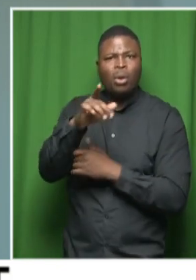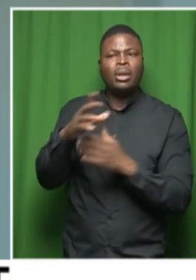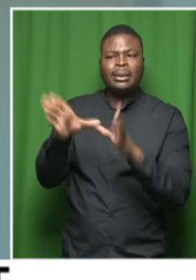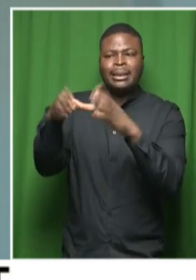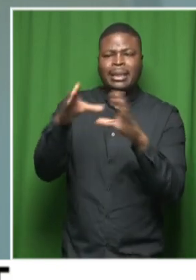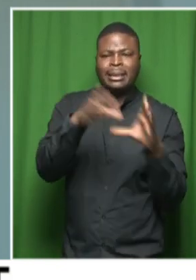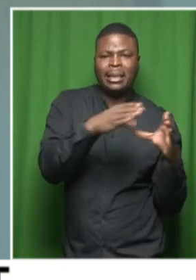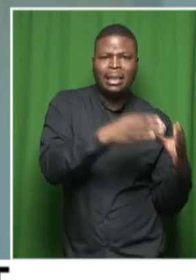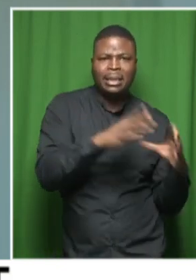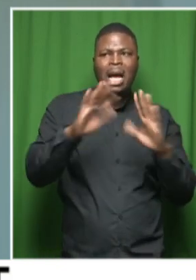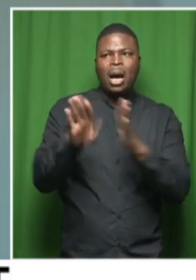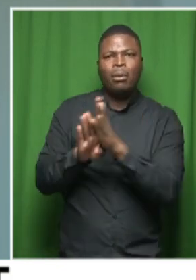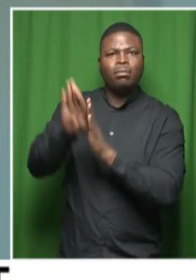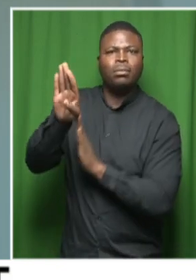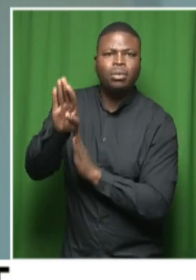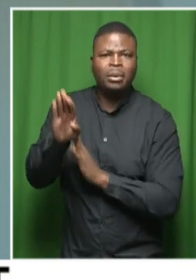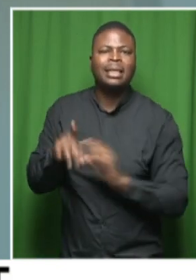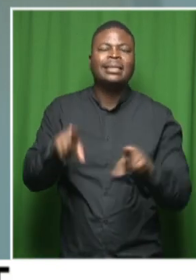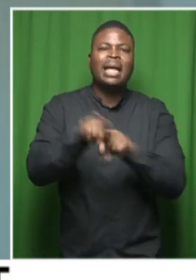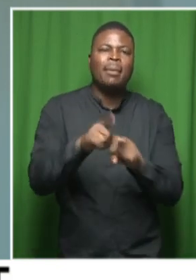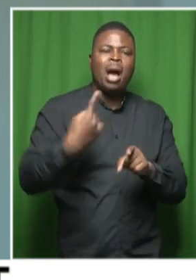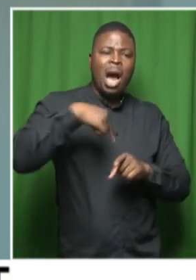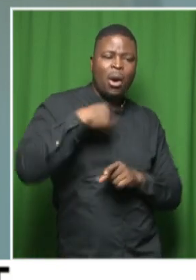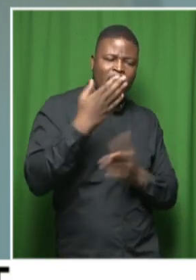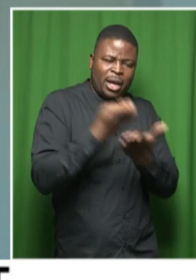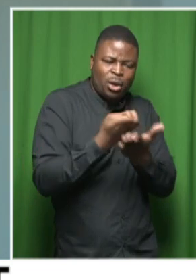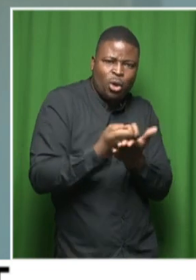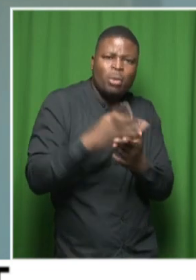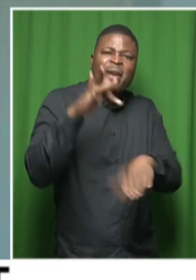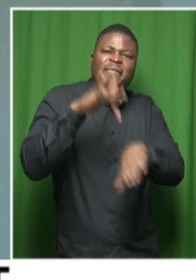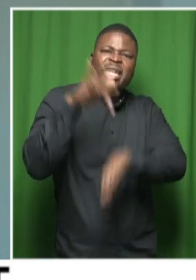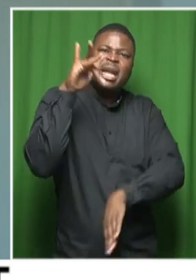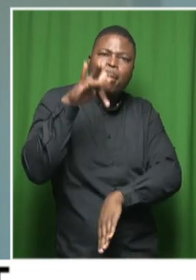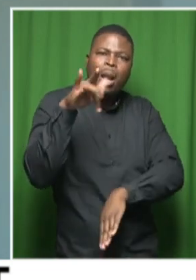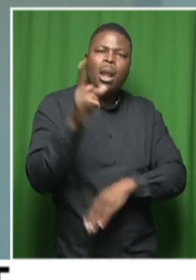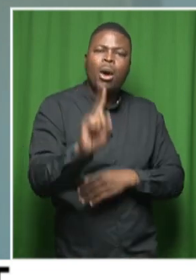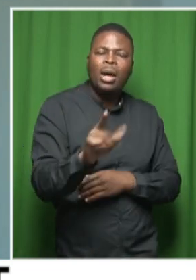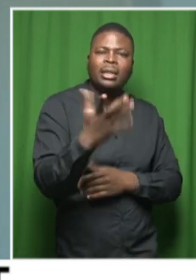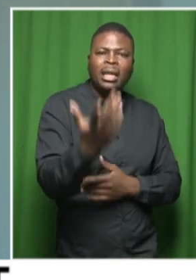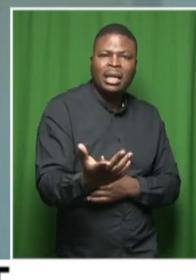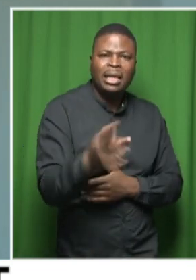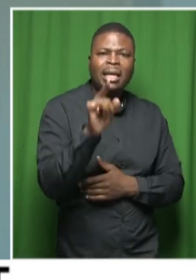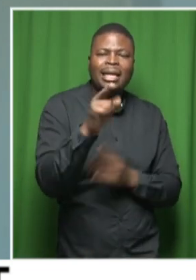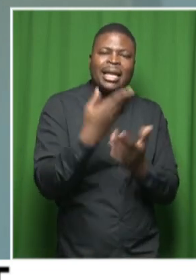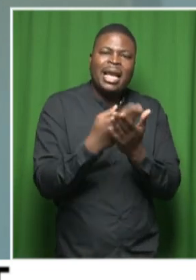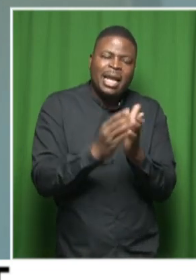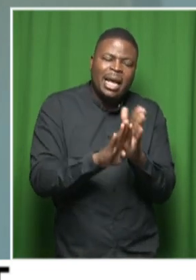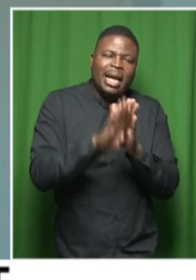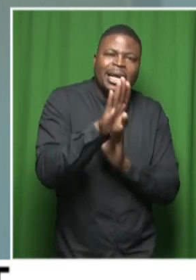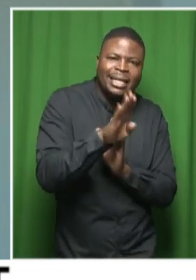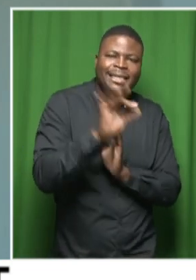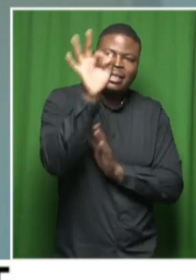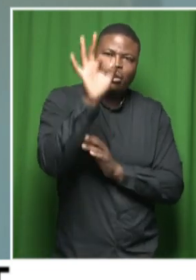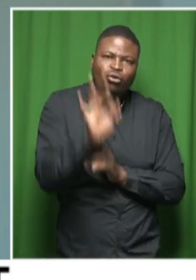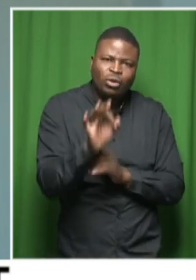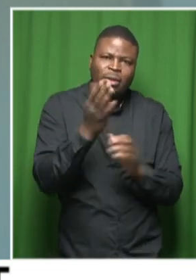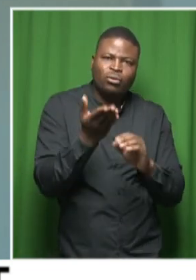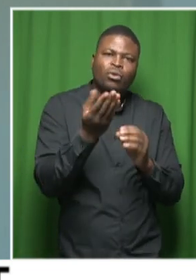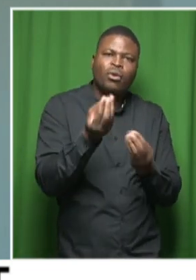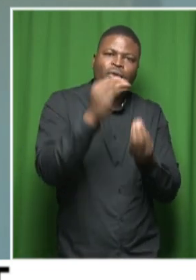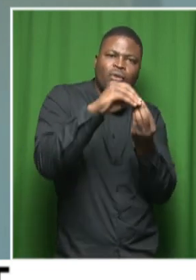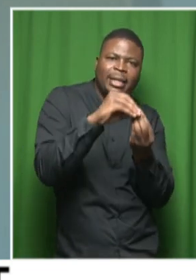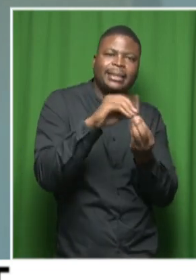even makes our economy even more vulnerable and compels the central bank to increase interest rate is because of